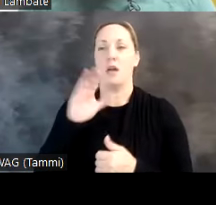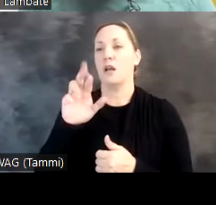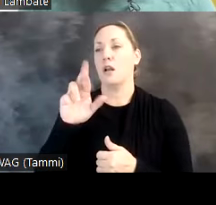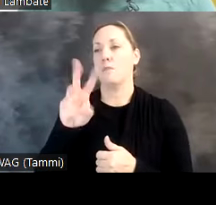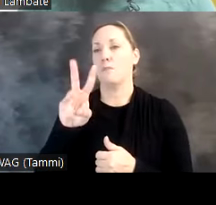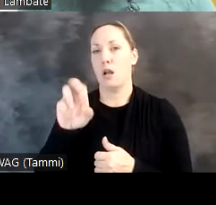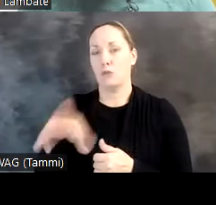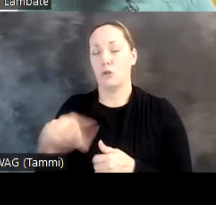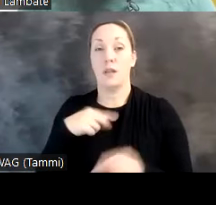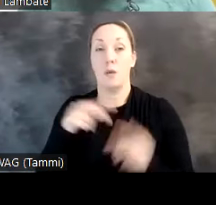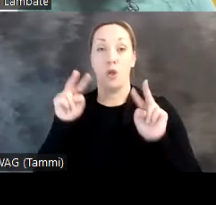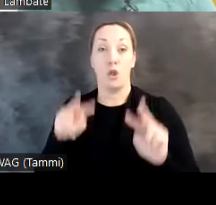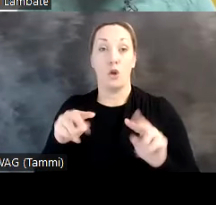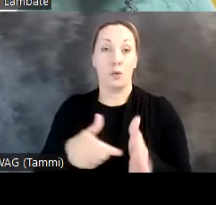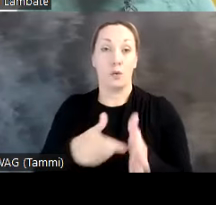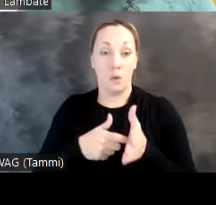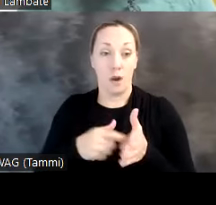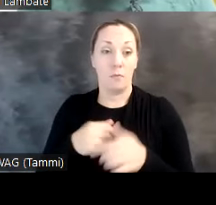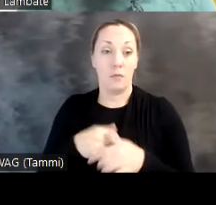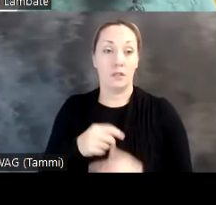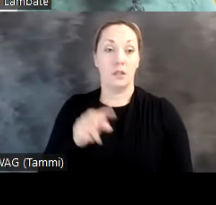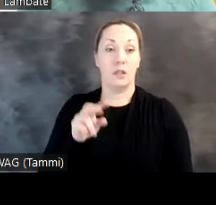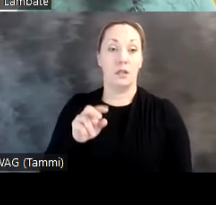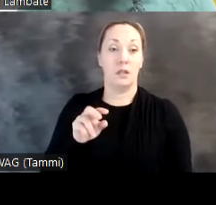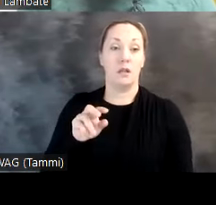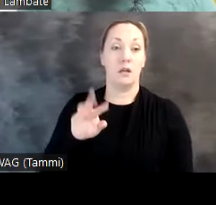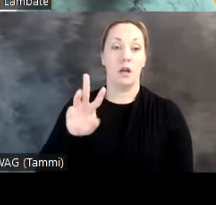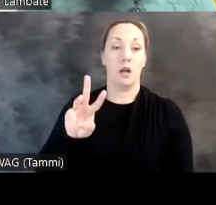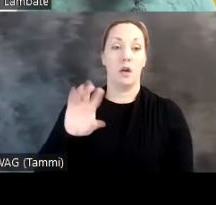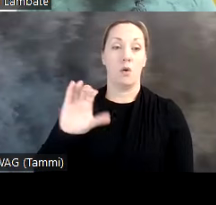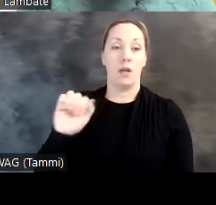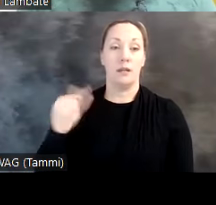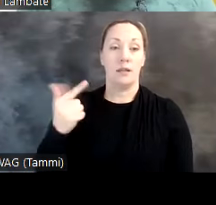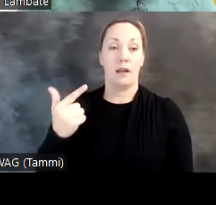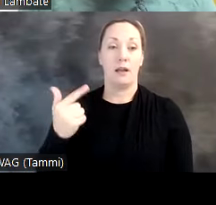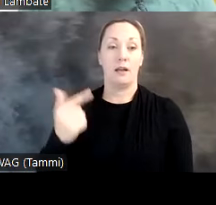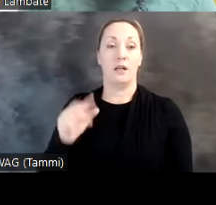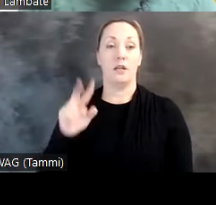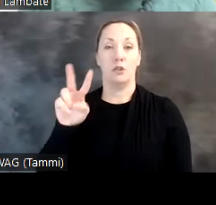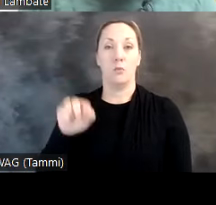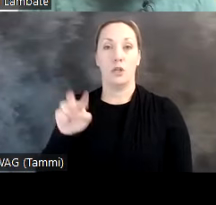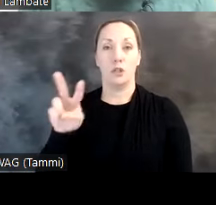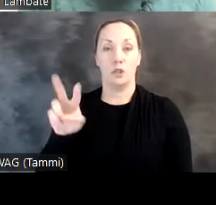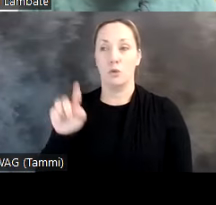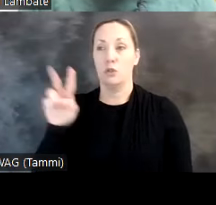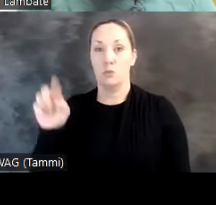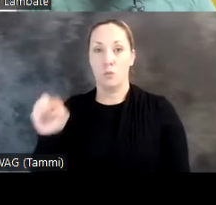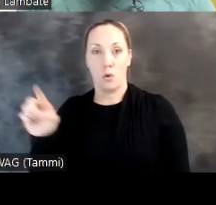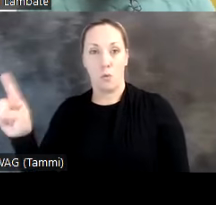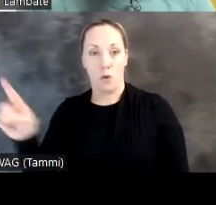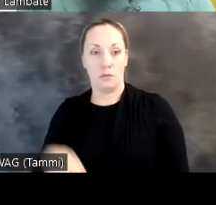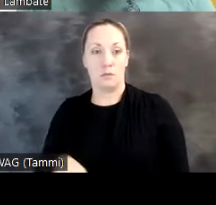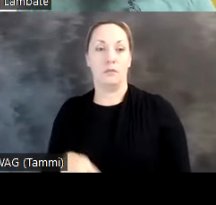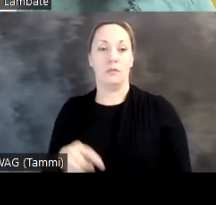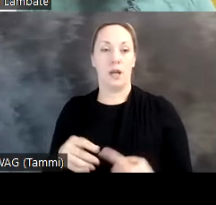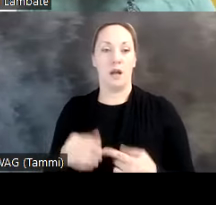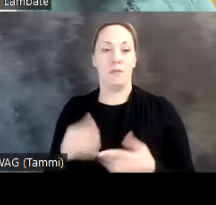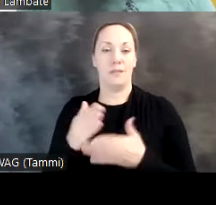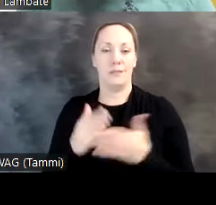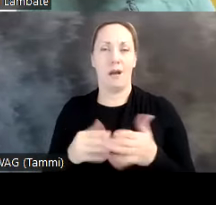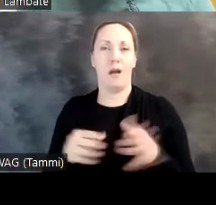the requirements as per WCAG 2.2 and 2.1, specifically for the visible focus indicators. Some